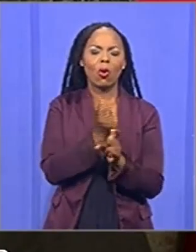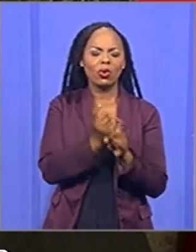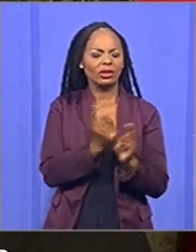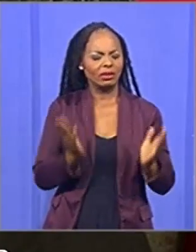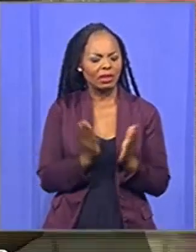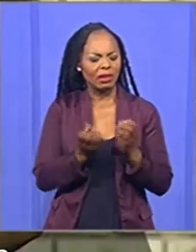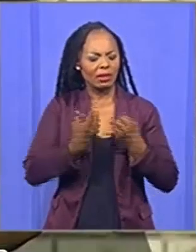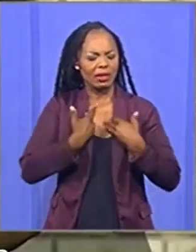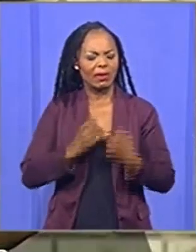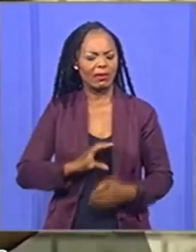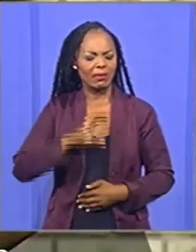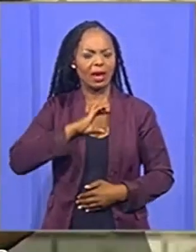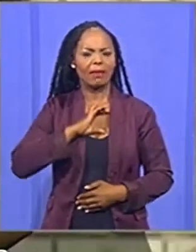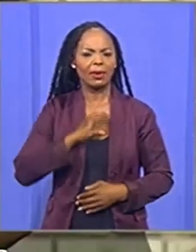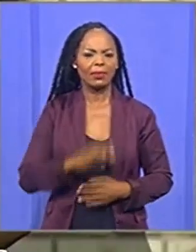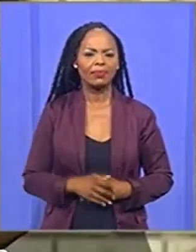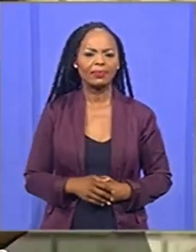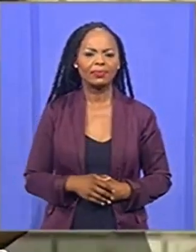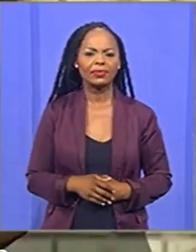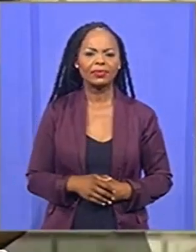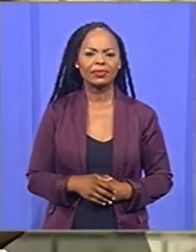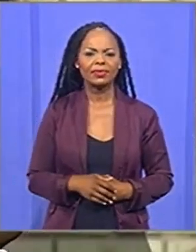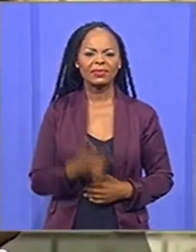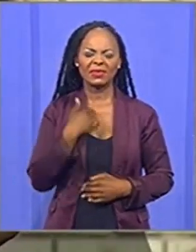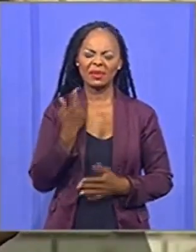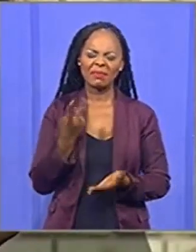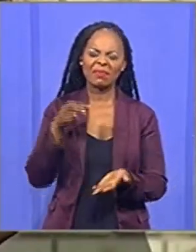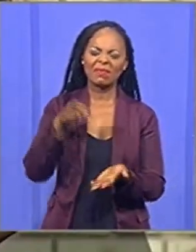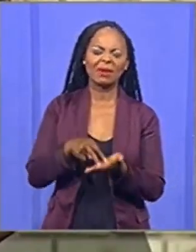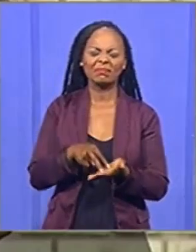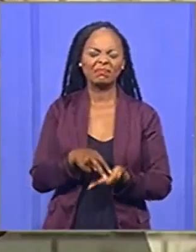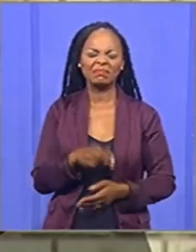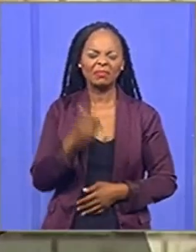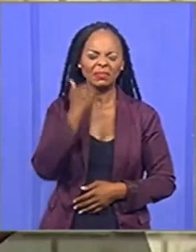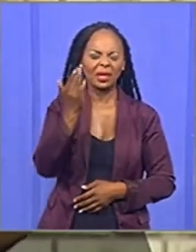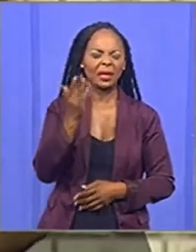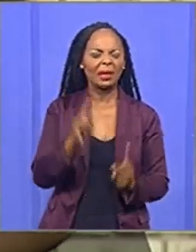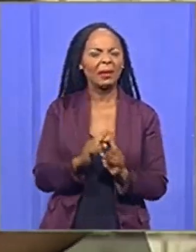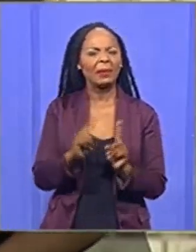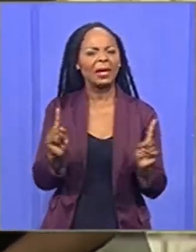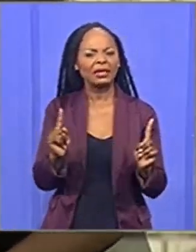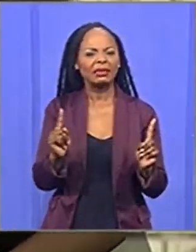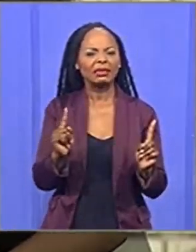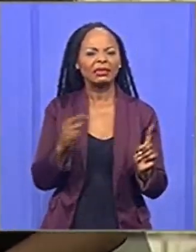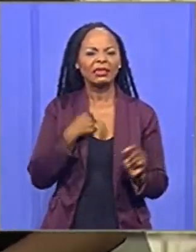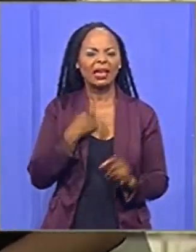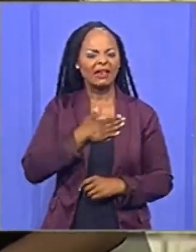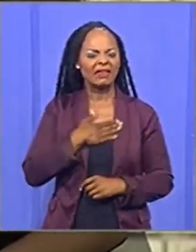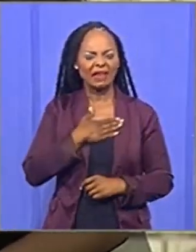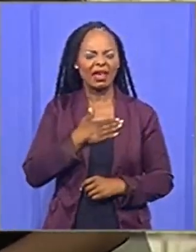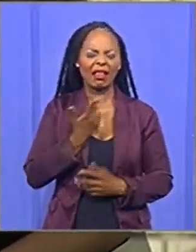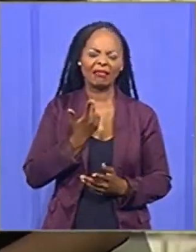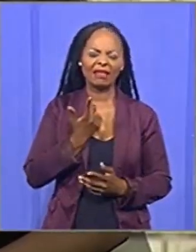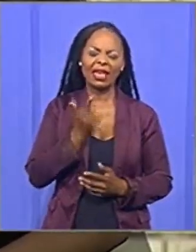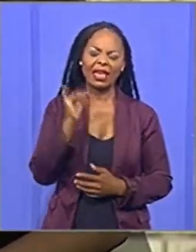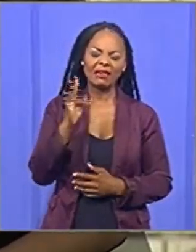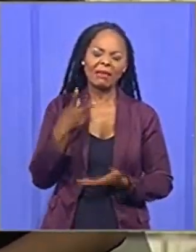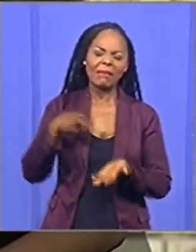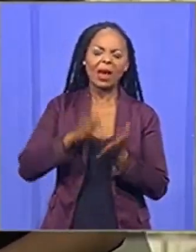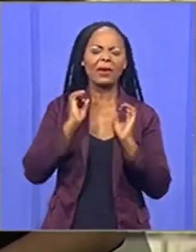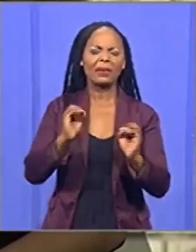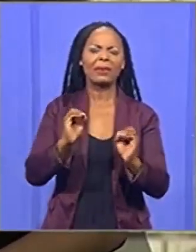nakong tse boima. Ke ne ke sa ikemisetsa ho ema empa ke bone ke ka feila ngwanaka